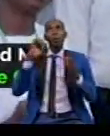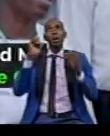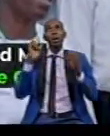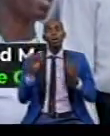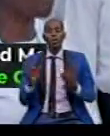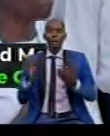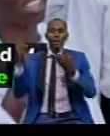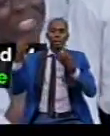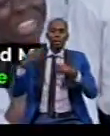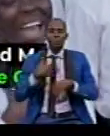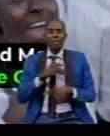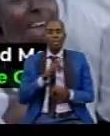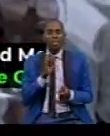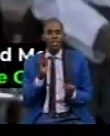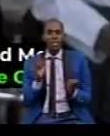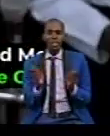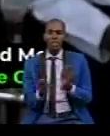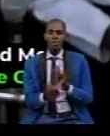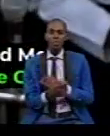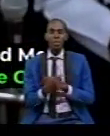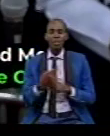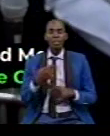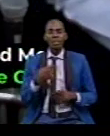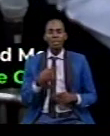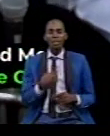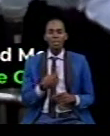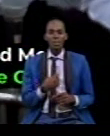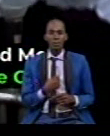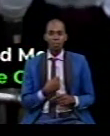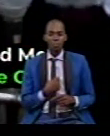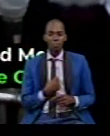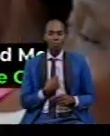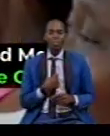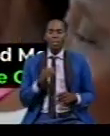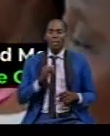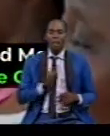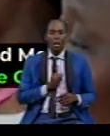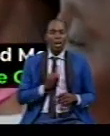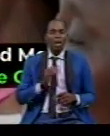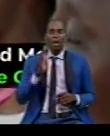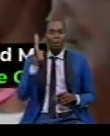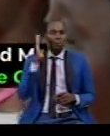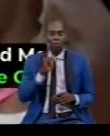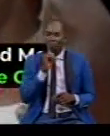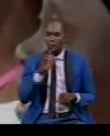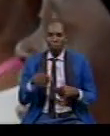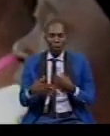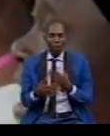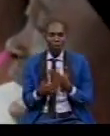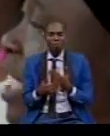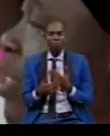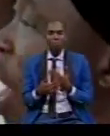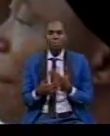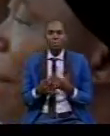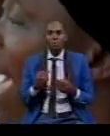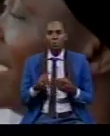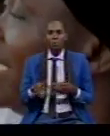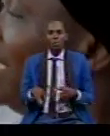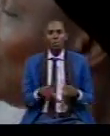decision. And God will help you to stand in that decision you have taken.